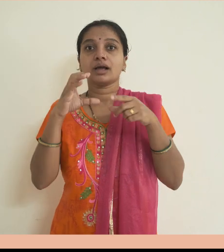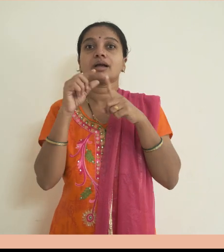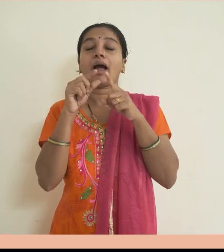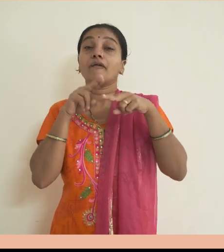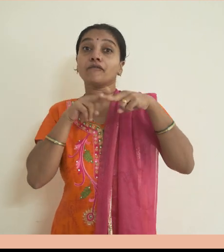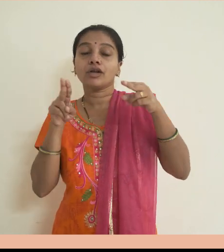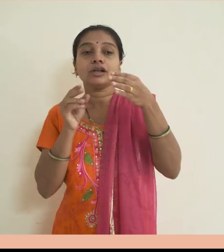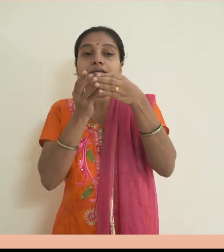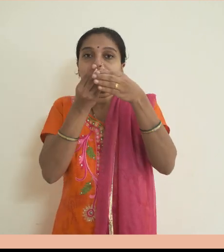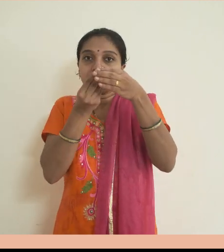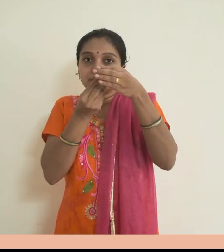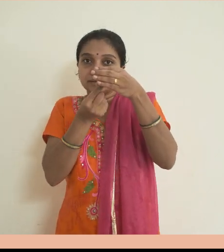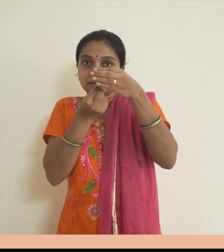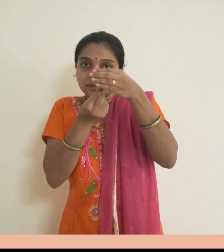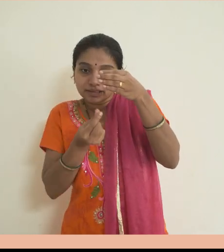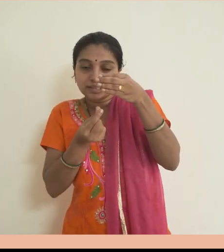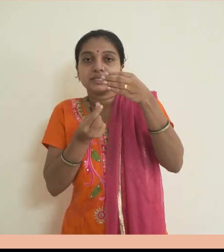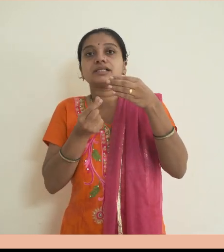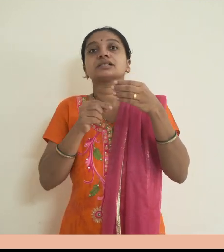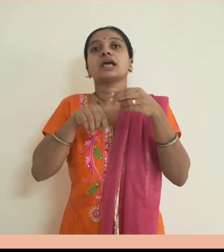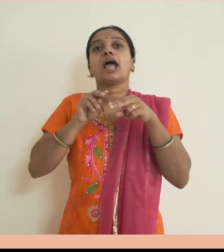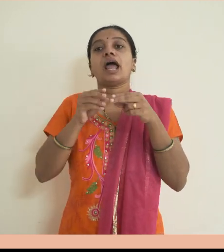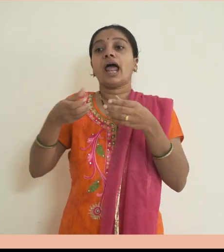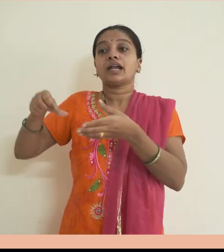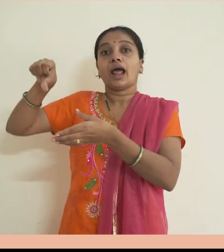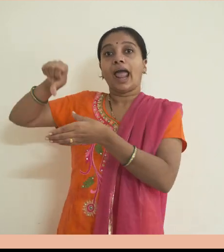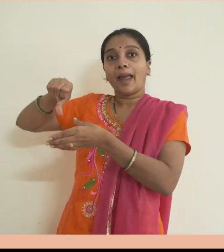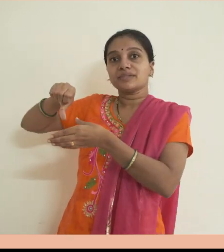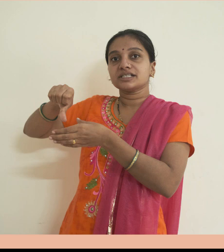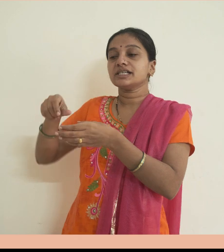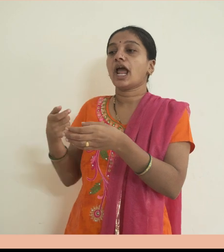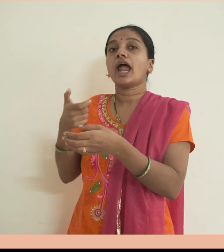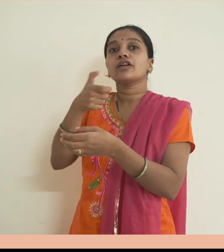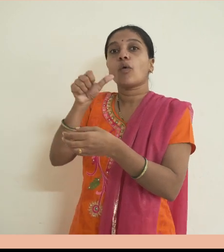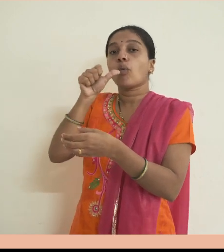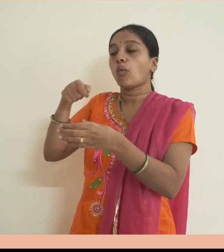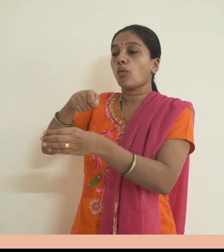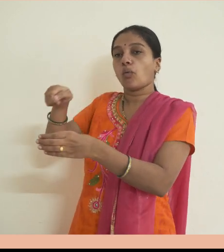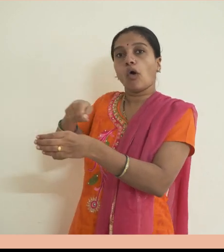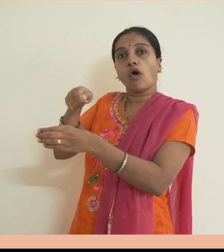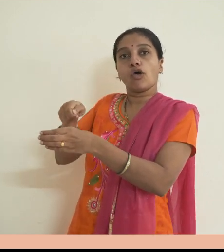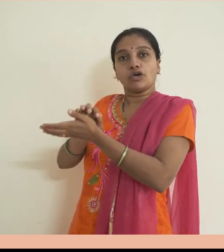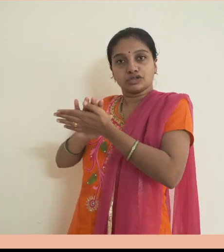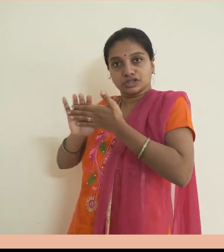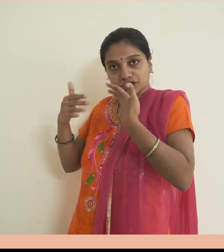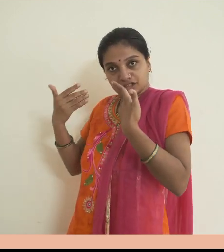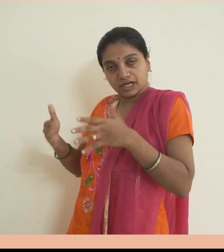and release the vacuum and pull it out slowly out of the vagina and empty the collected